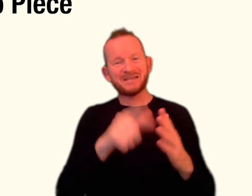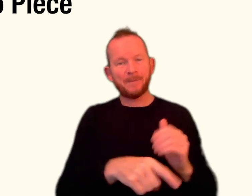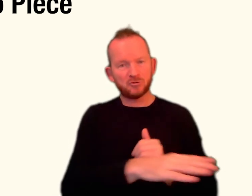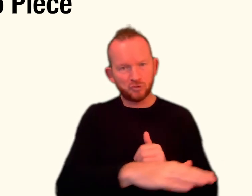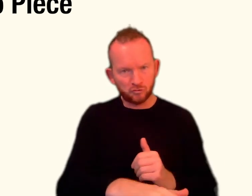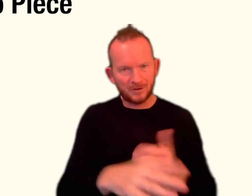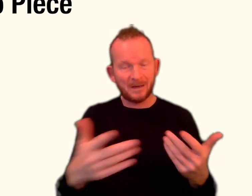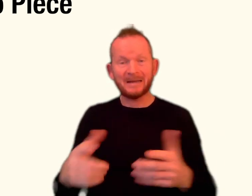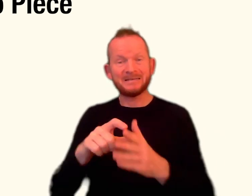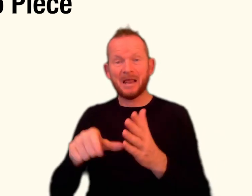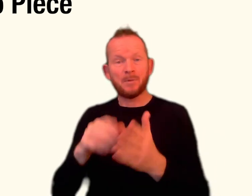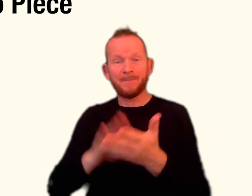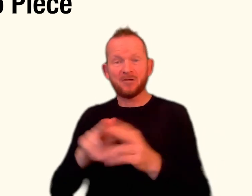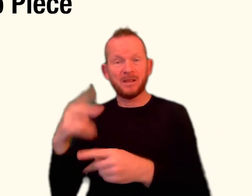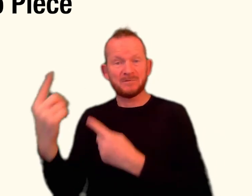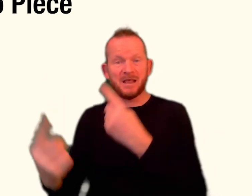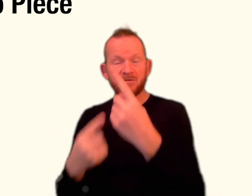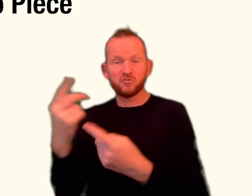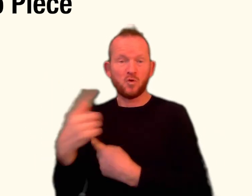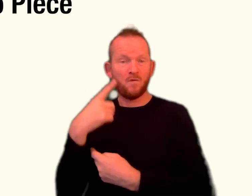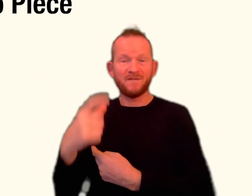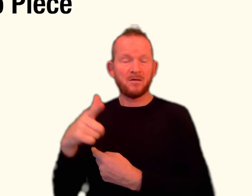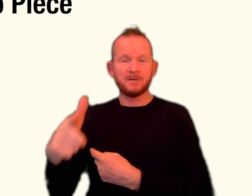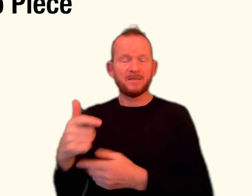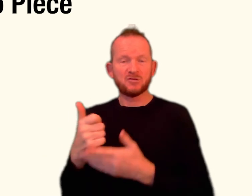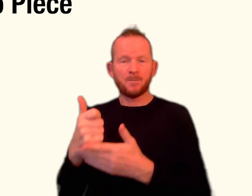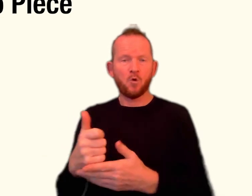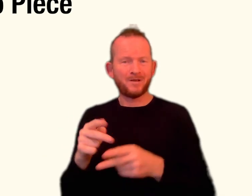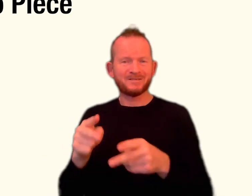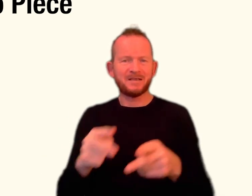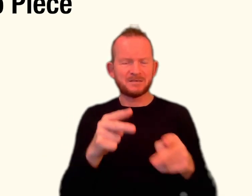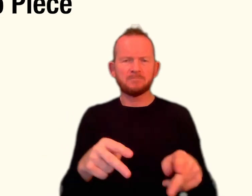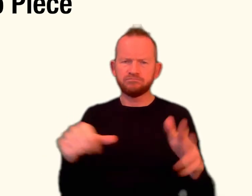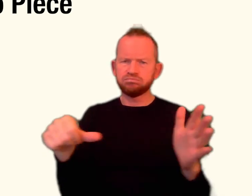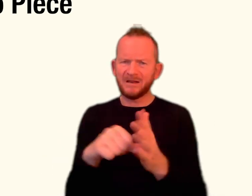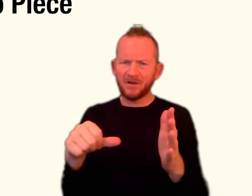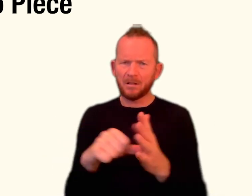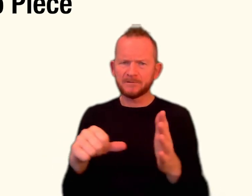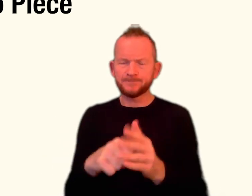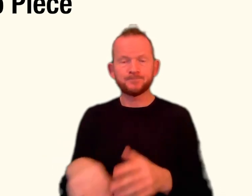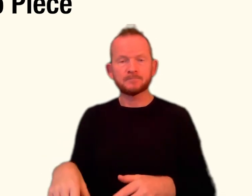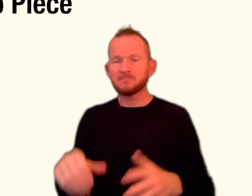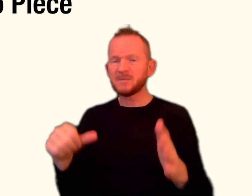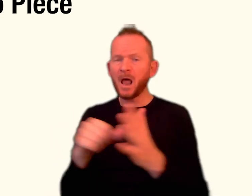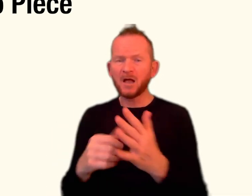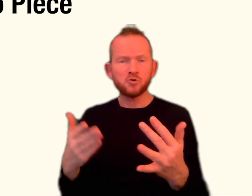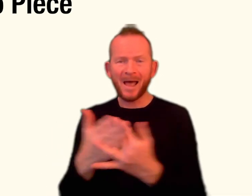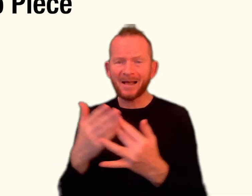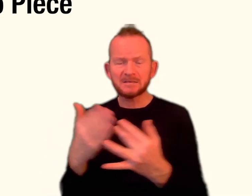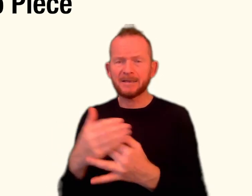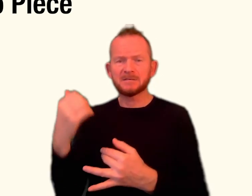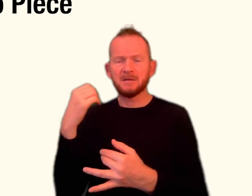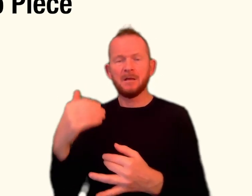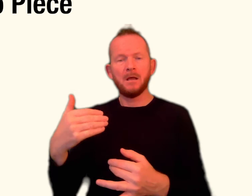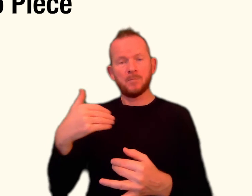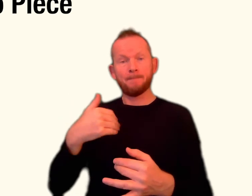disabled parents who find the support system incredibly difficult and hard to access. But my education